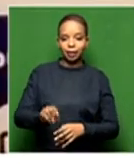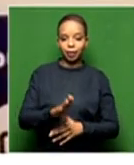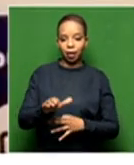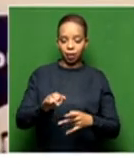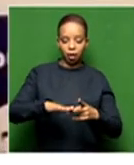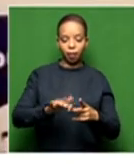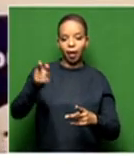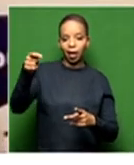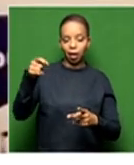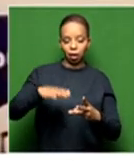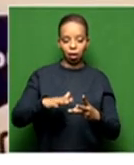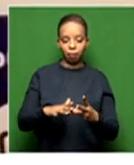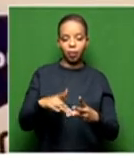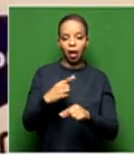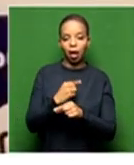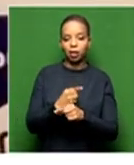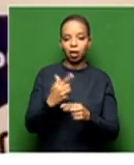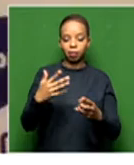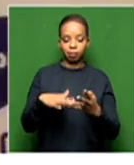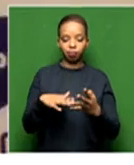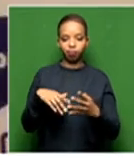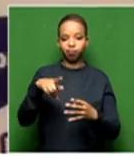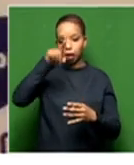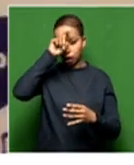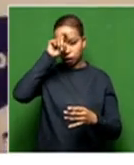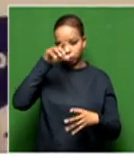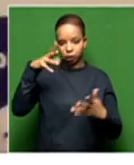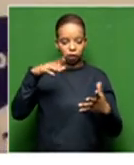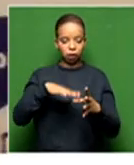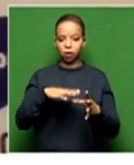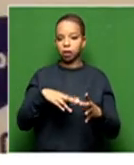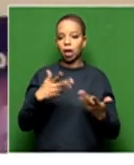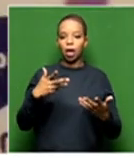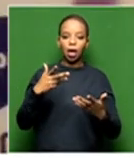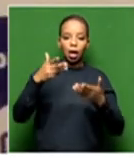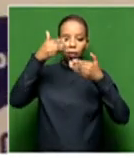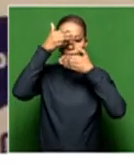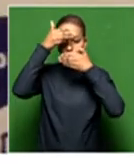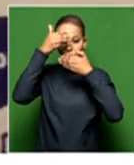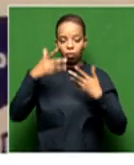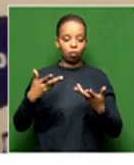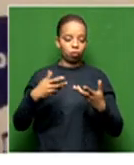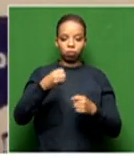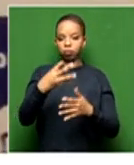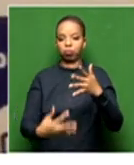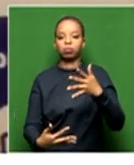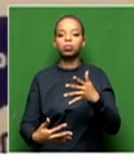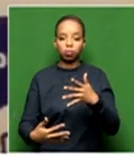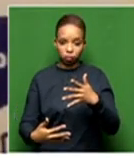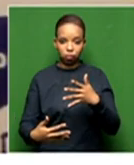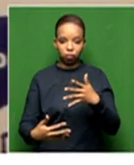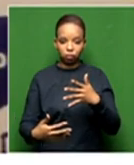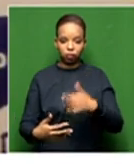Kenya, Ghana, Nigeria, Egypt, Tunisia, Senegal, Morocco. So all corners of the African